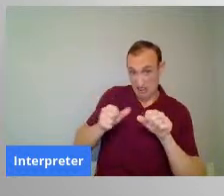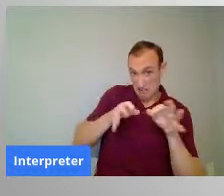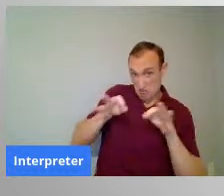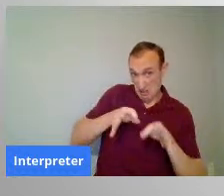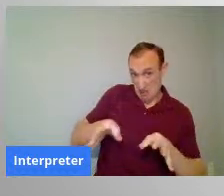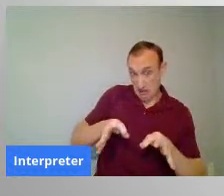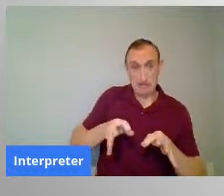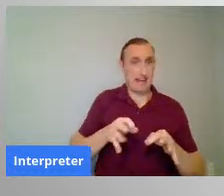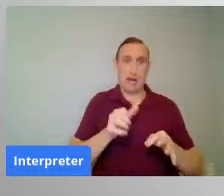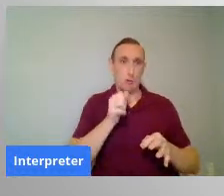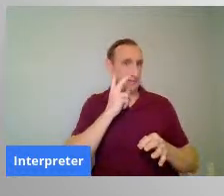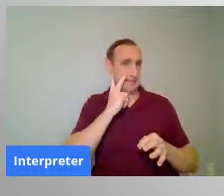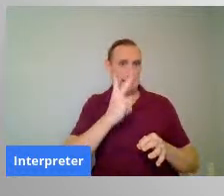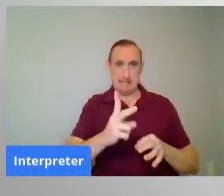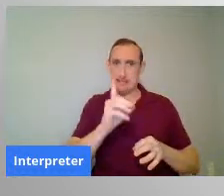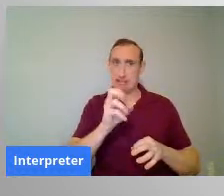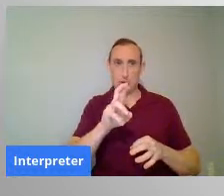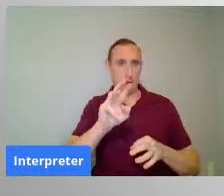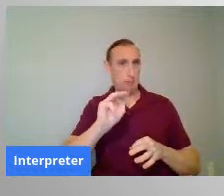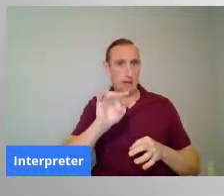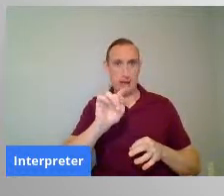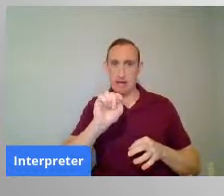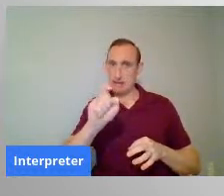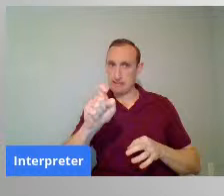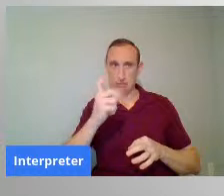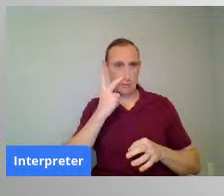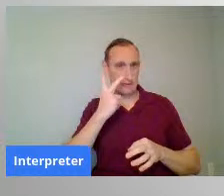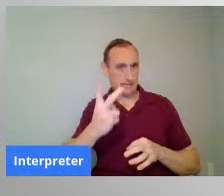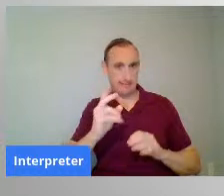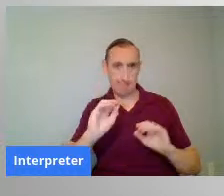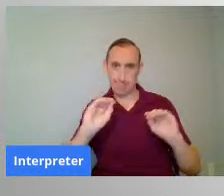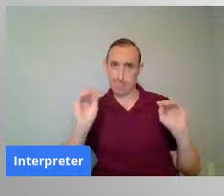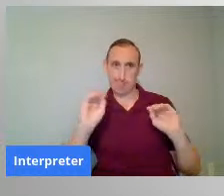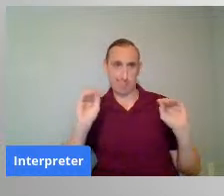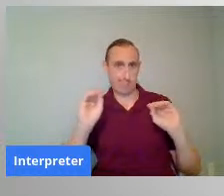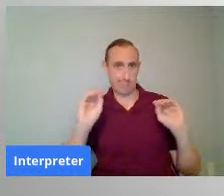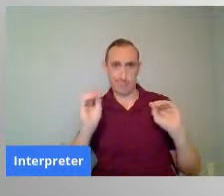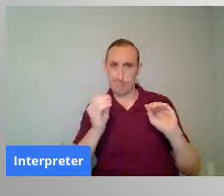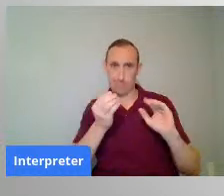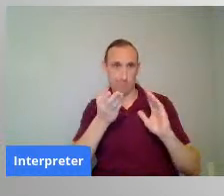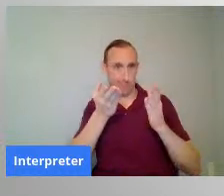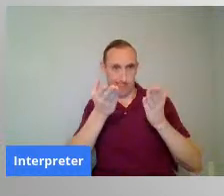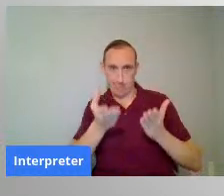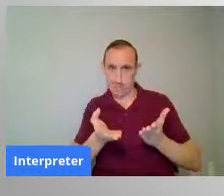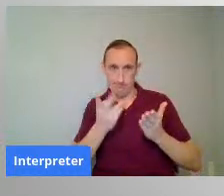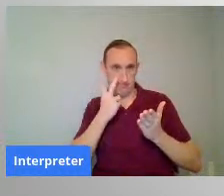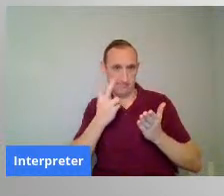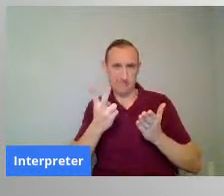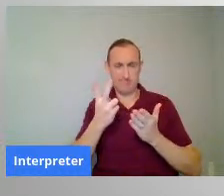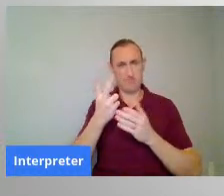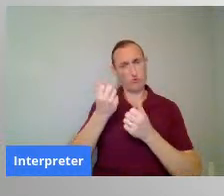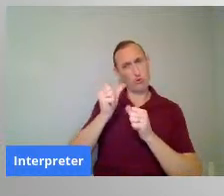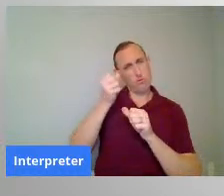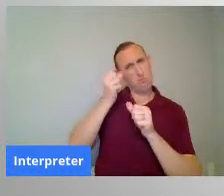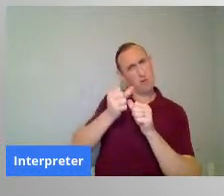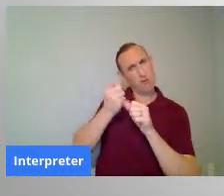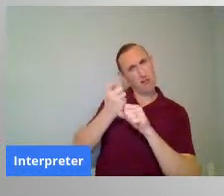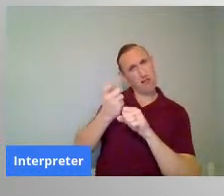I don't see her. I was trying to recall from our update from last year. I'm